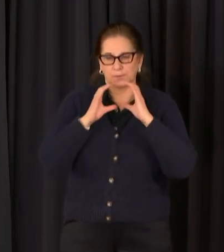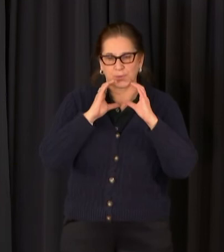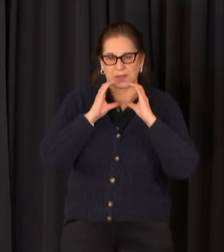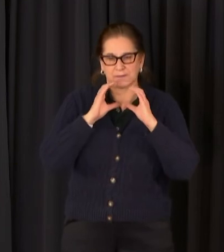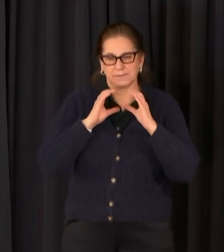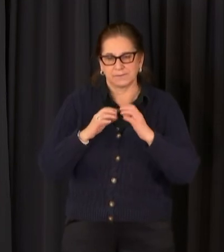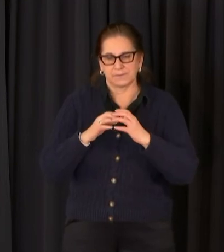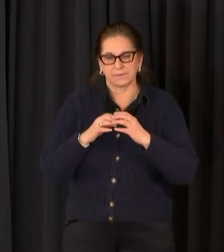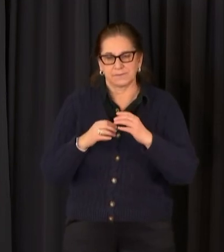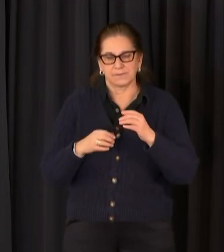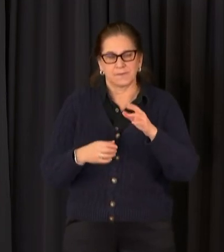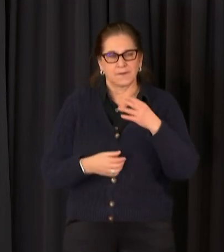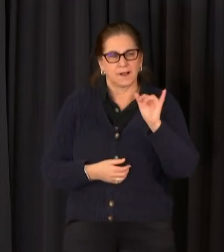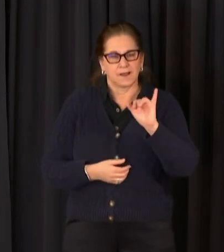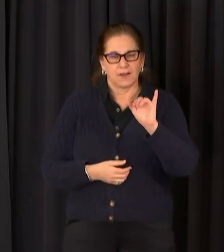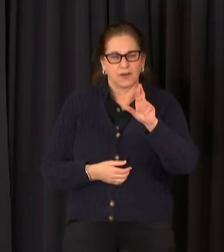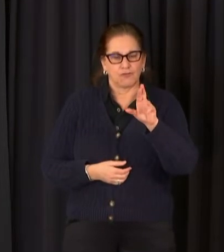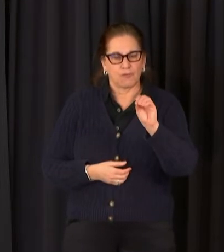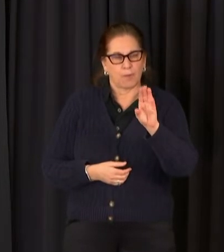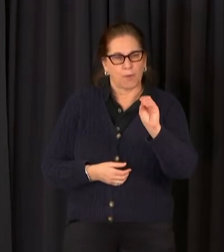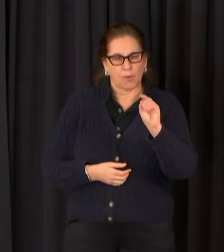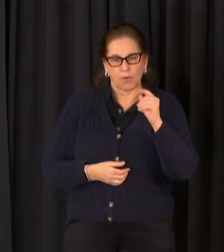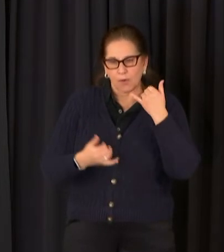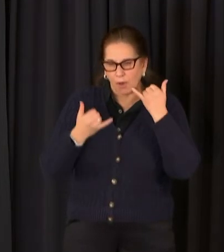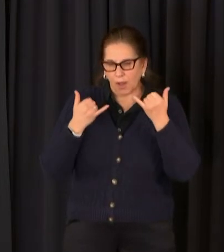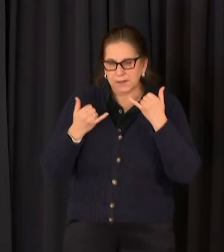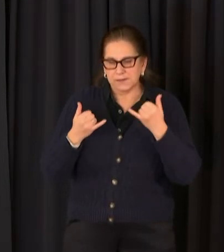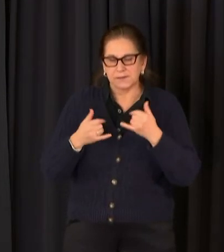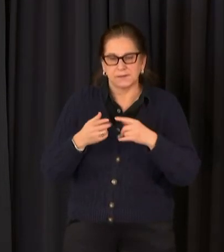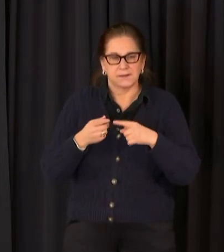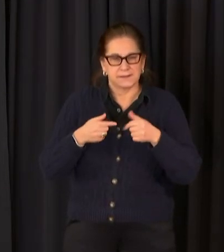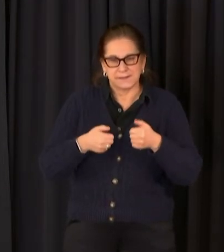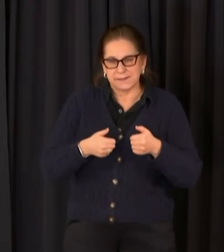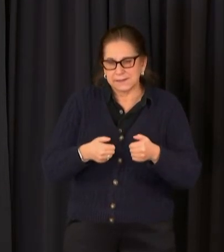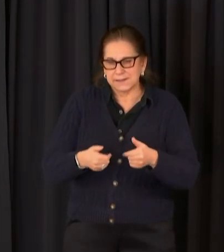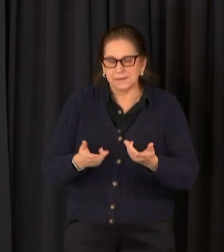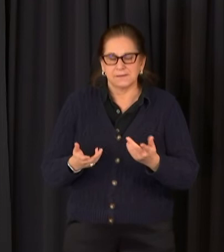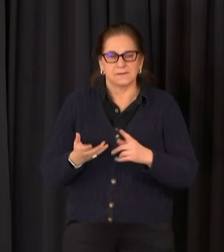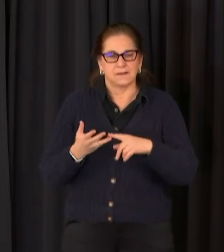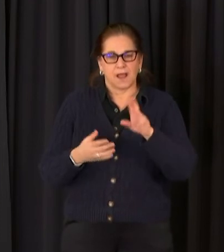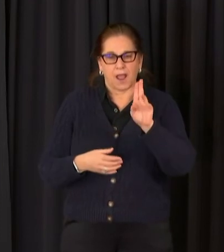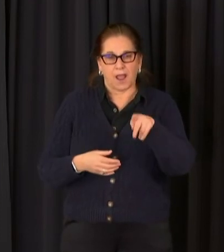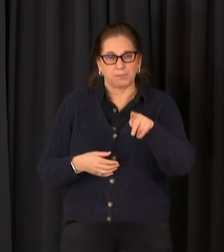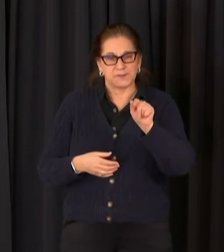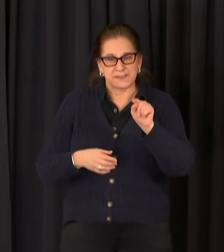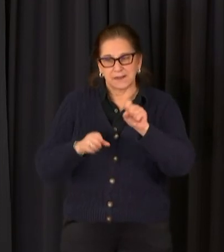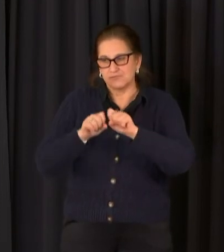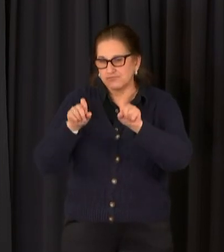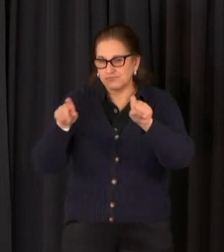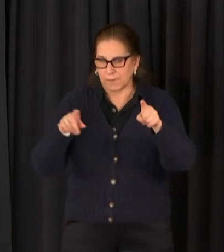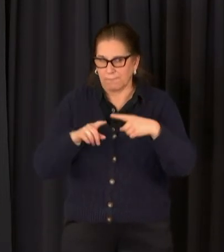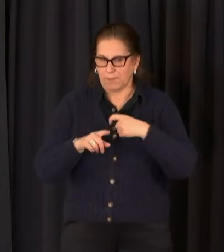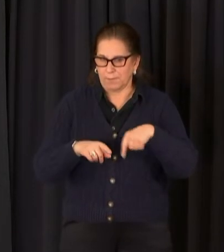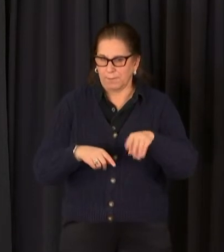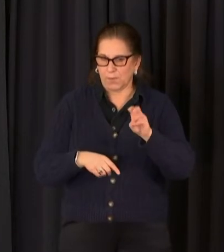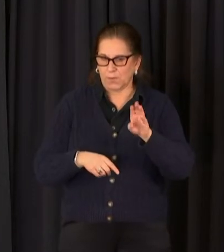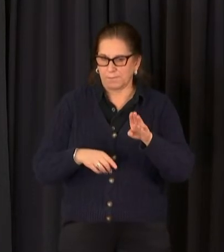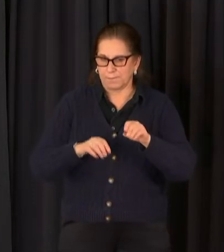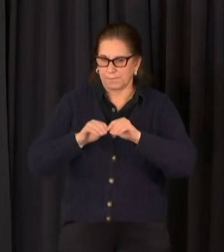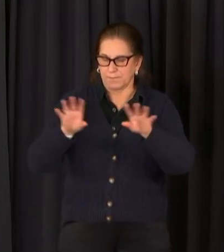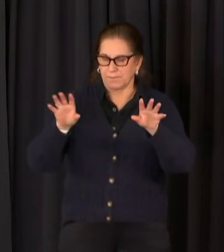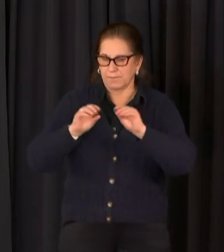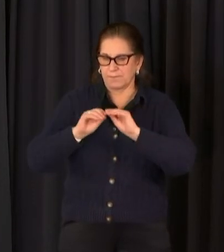and text messages, we will now be able to send out updates to the system or a person's claim through these